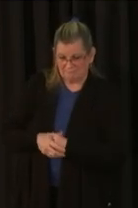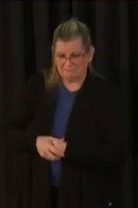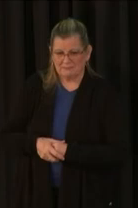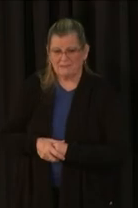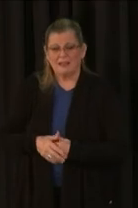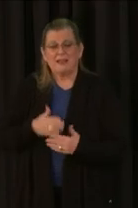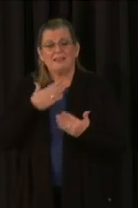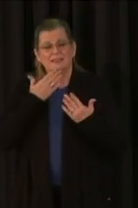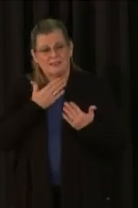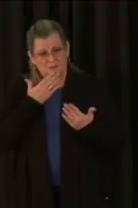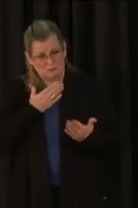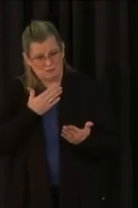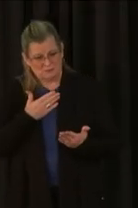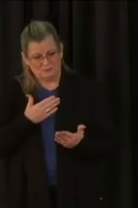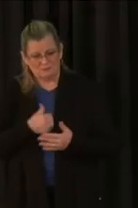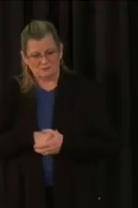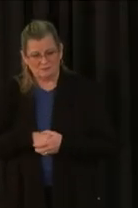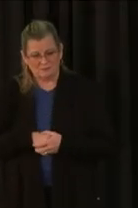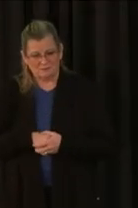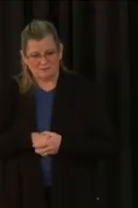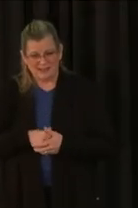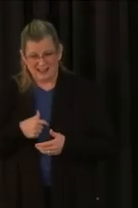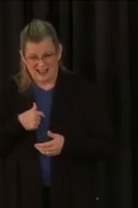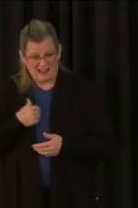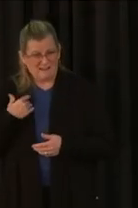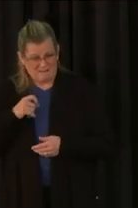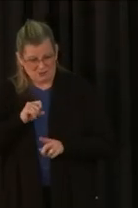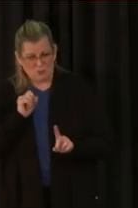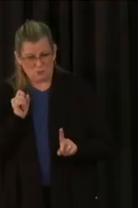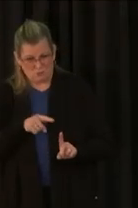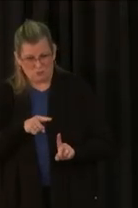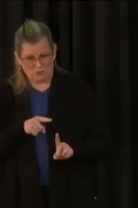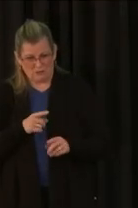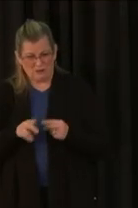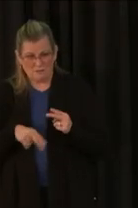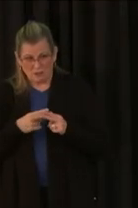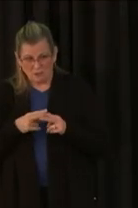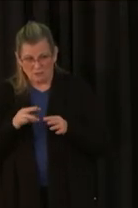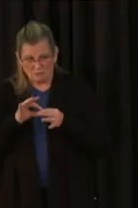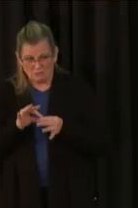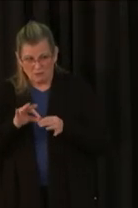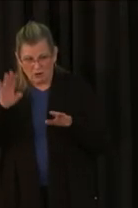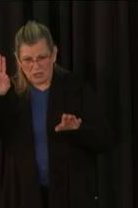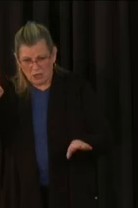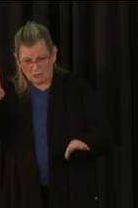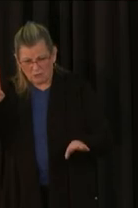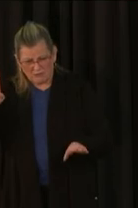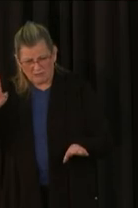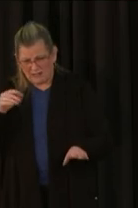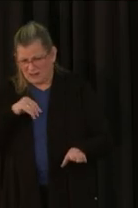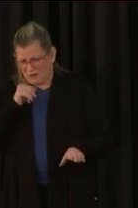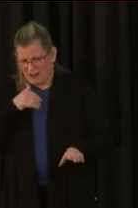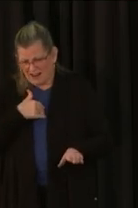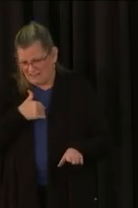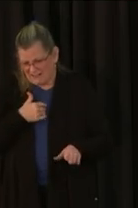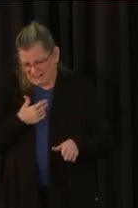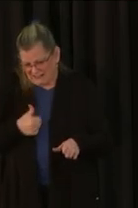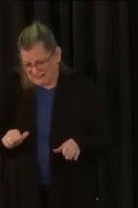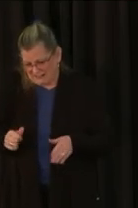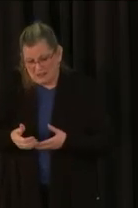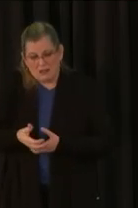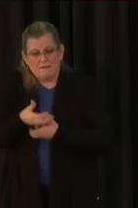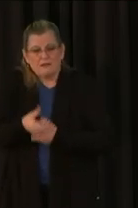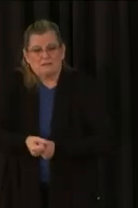Yes, thank you. I just have a question about the inauguration. I really don't have any confidence